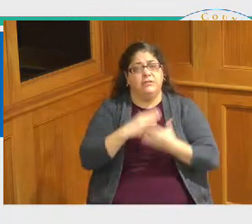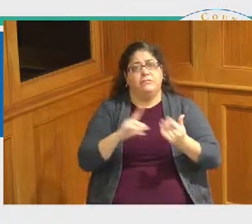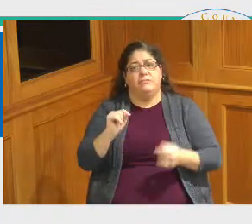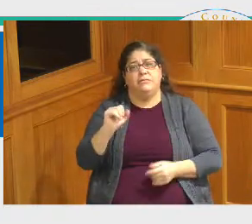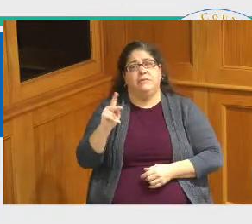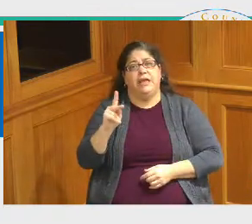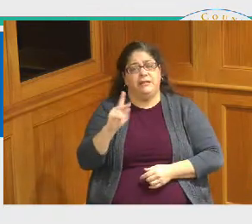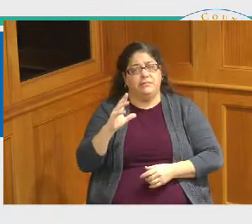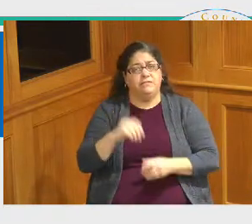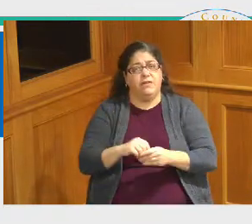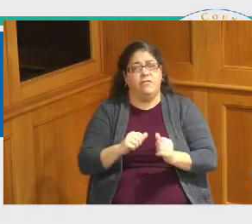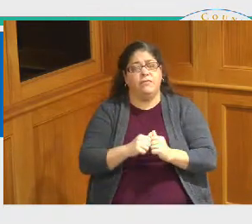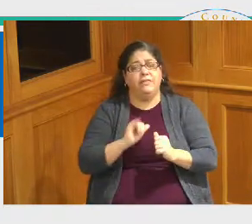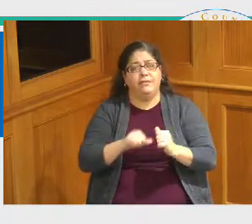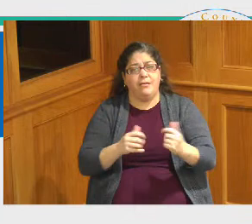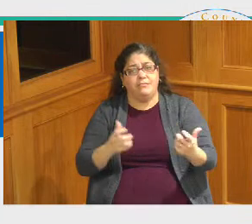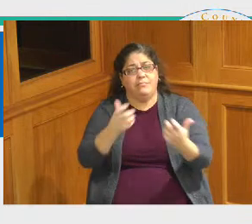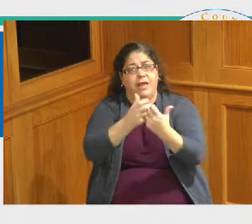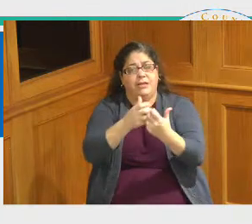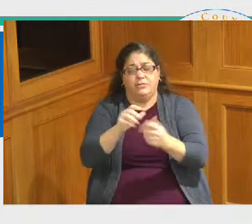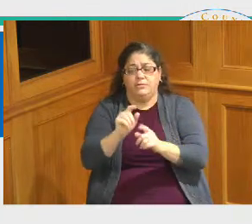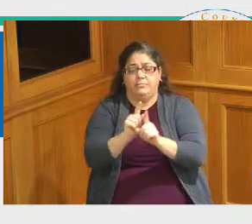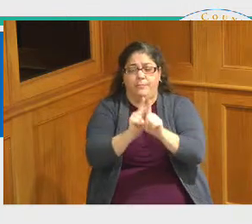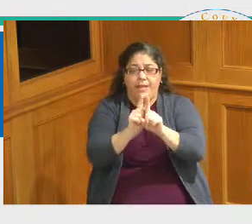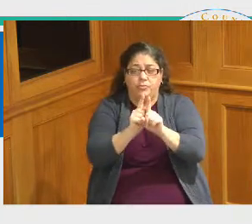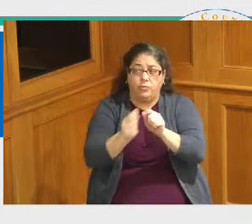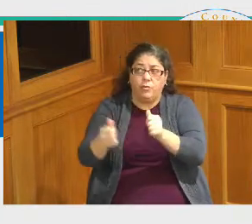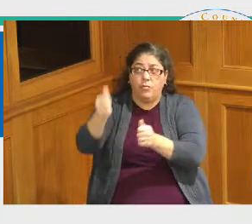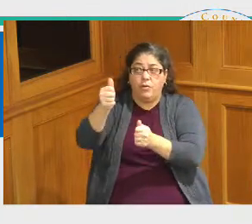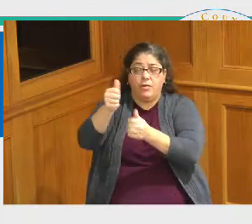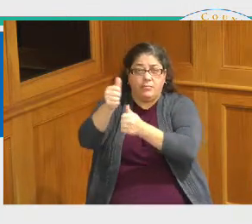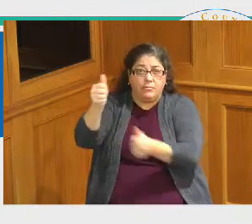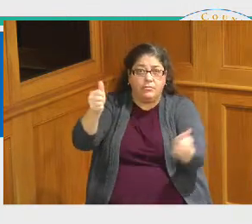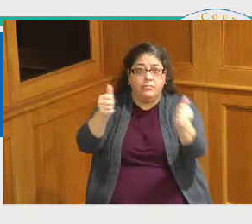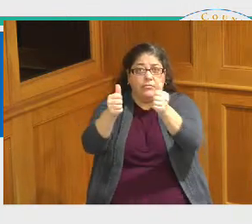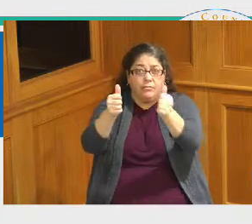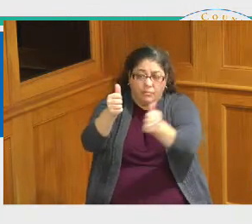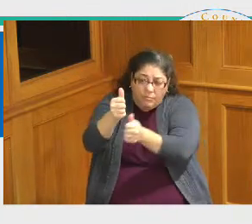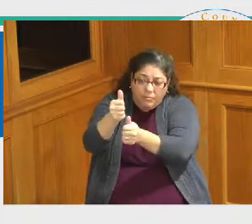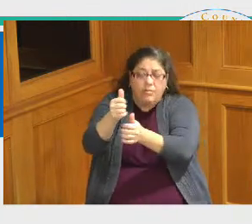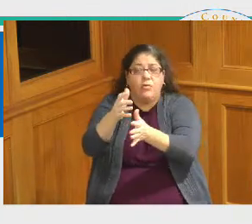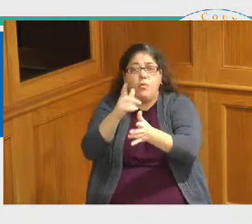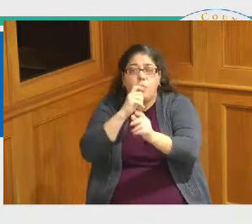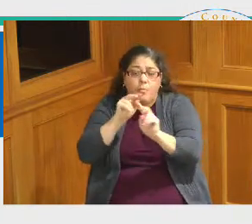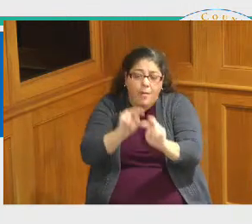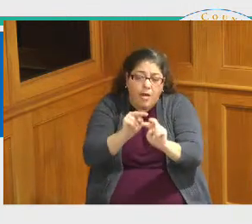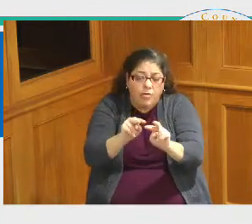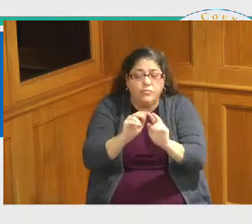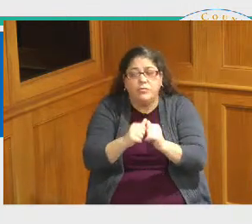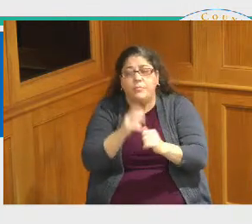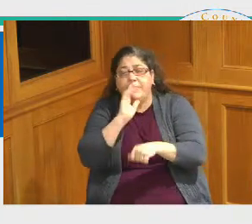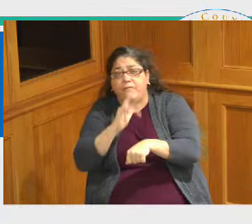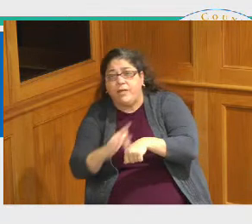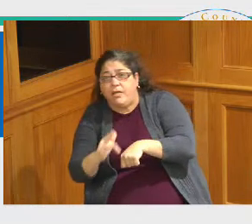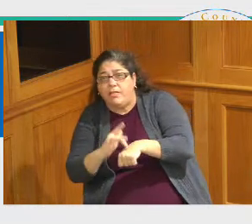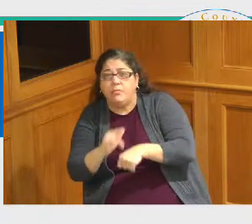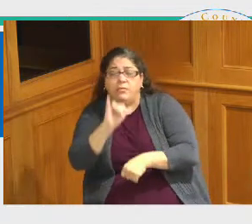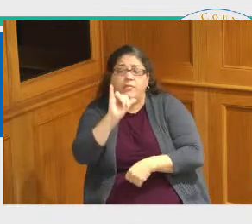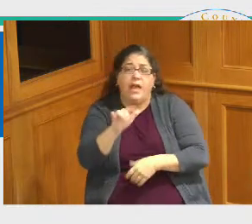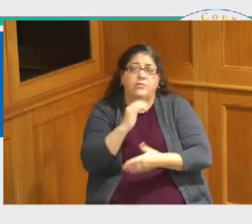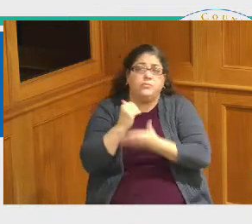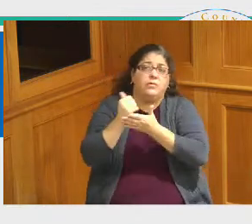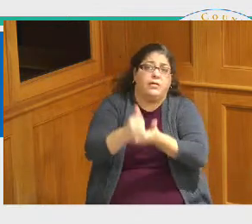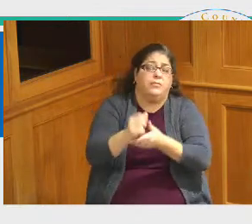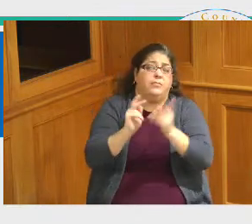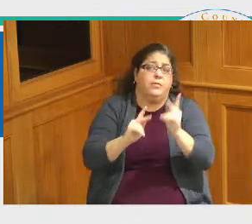involved in terms of matching up mentors and mentees and in monitoring and being available to assist those